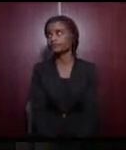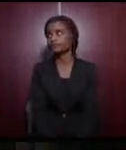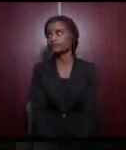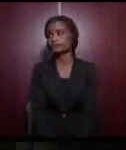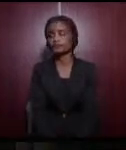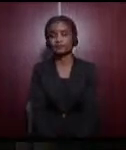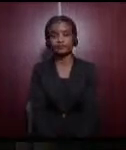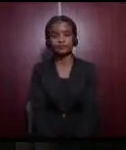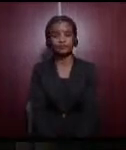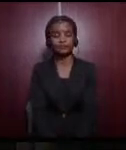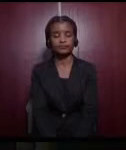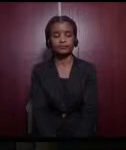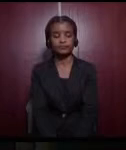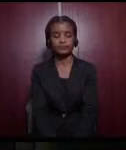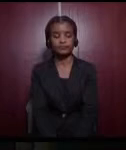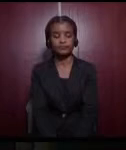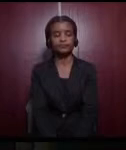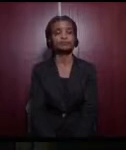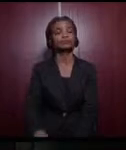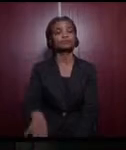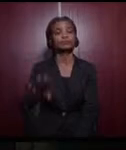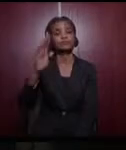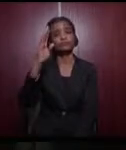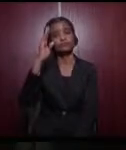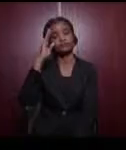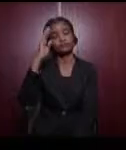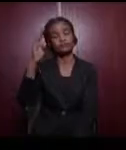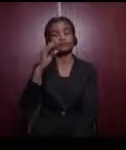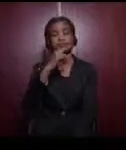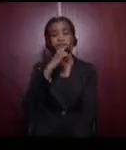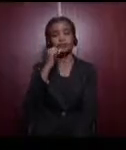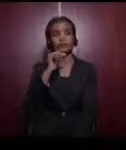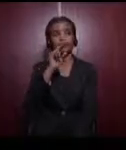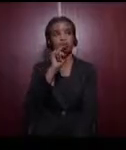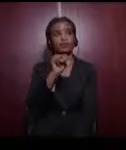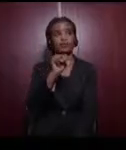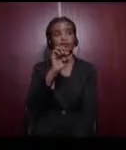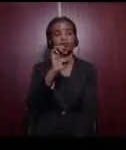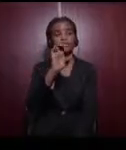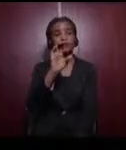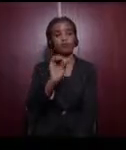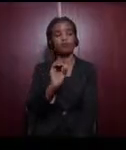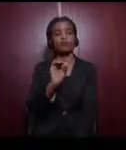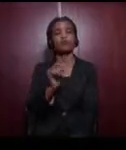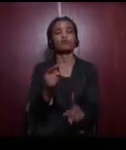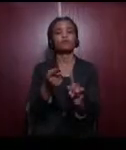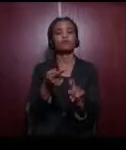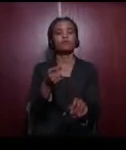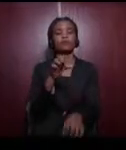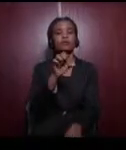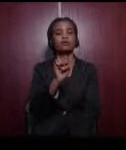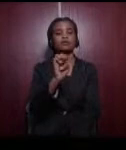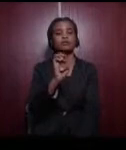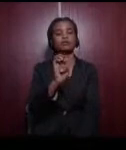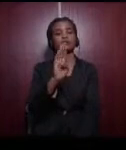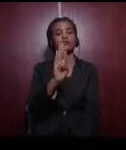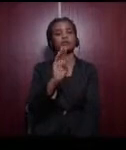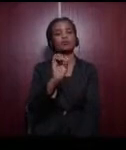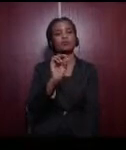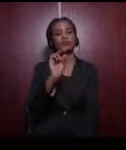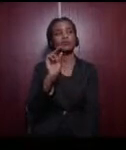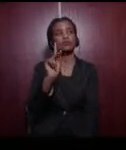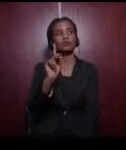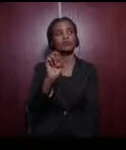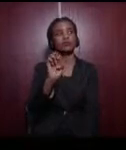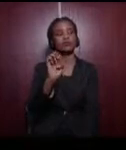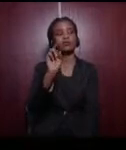Greetings to all. My name is Nero Chabalala. I'm from Zone 21. My main concern is the issue of